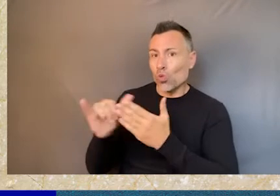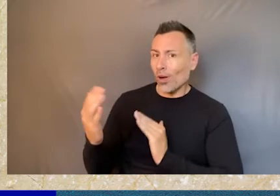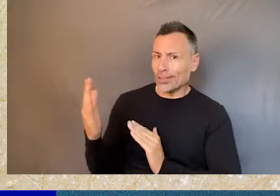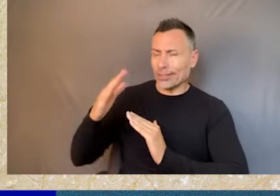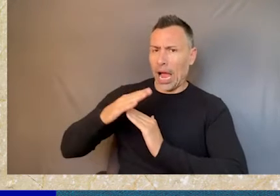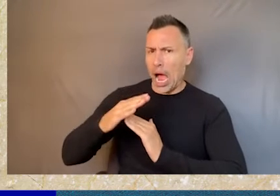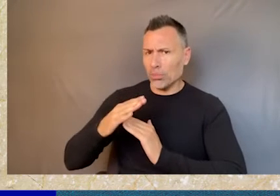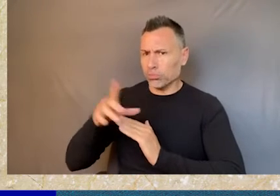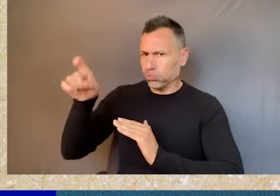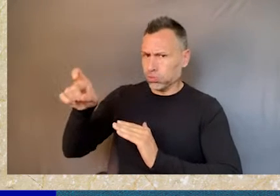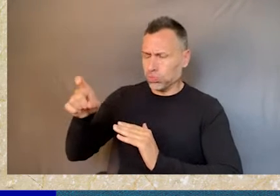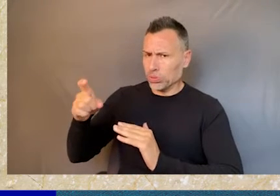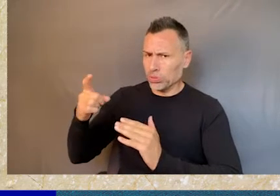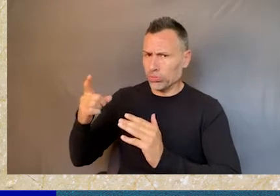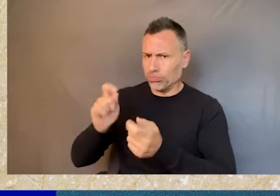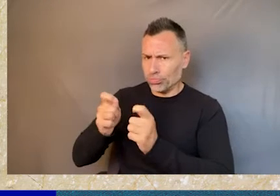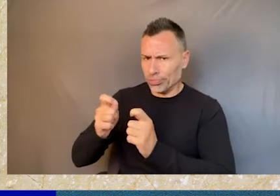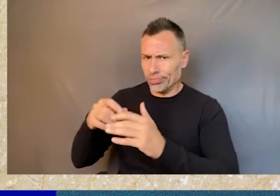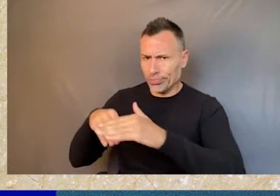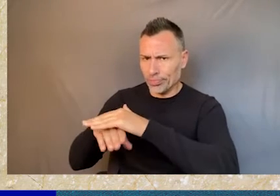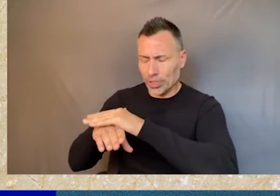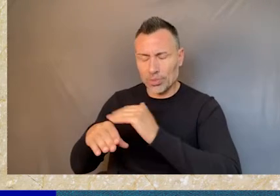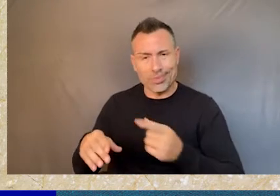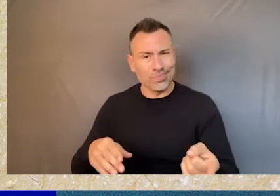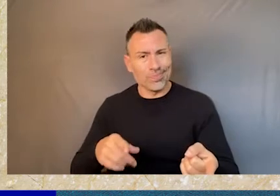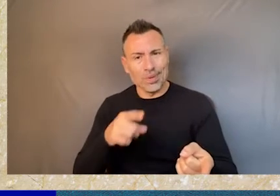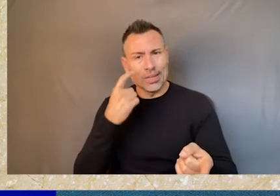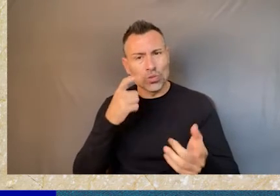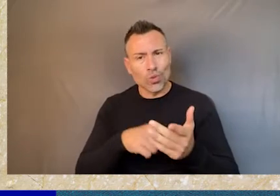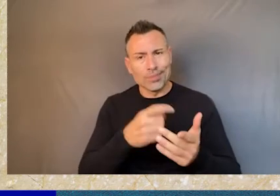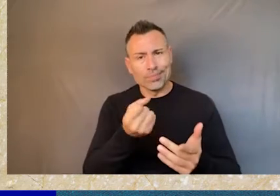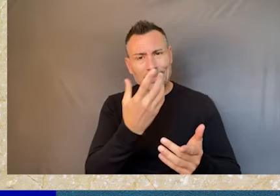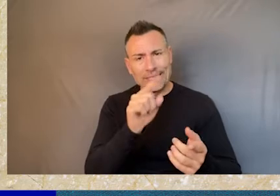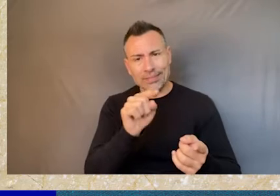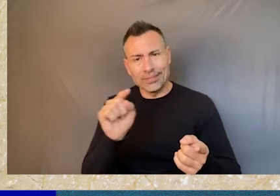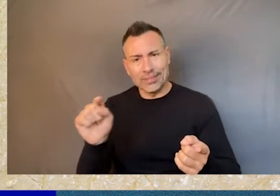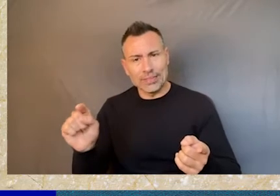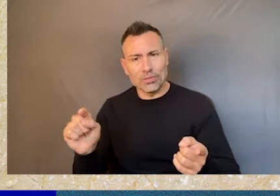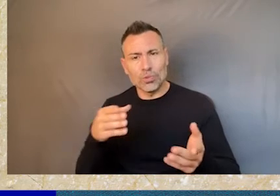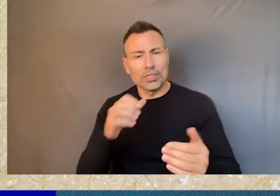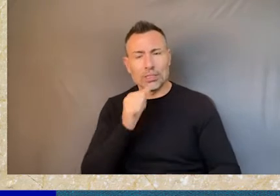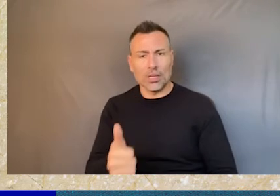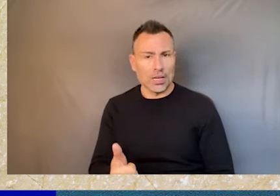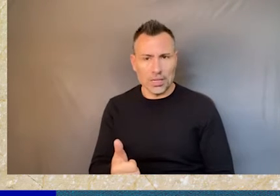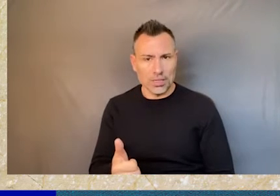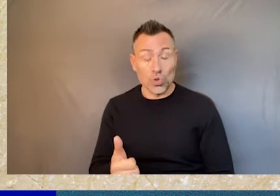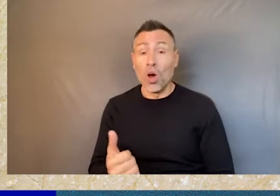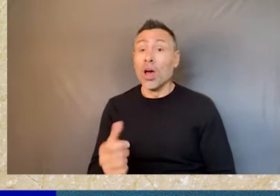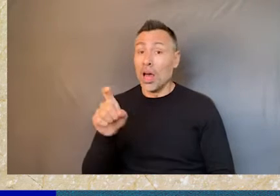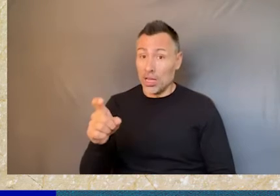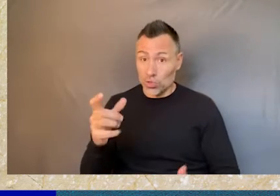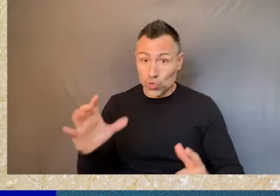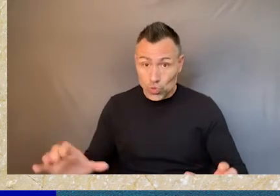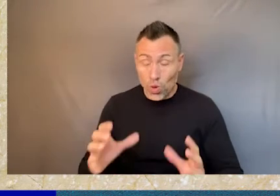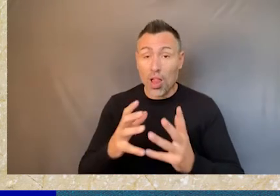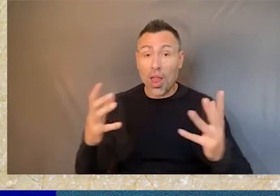overall known to be considered to be an accessible city, he pointed out how it still has a long way that